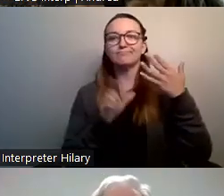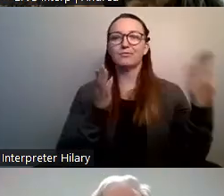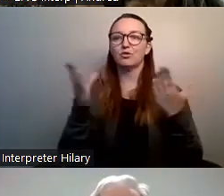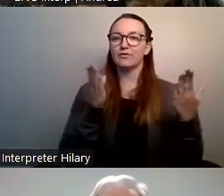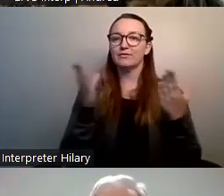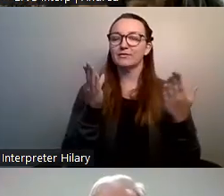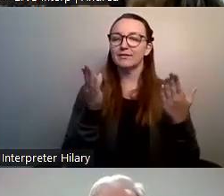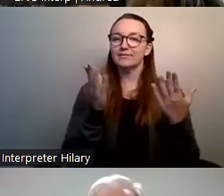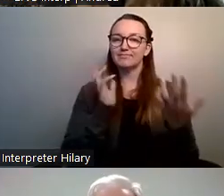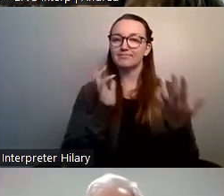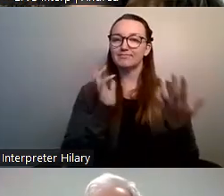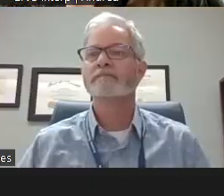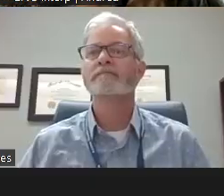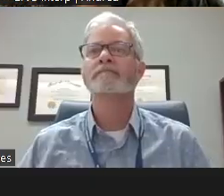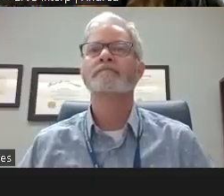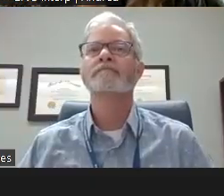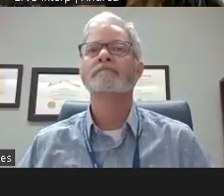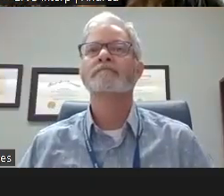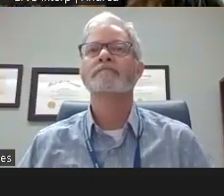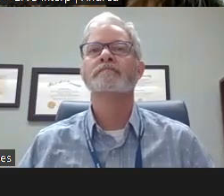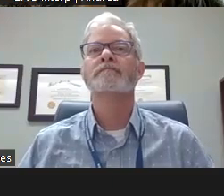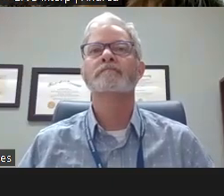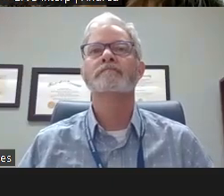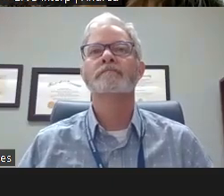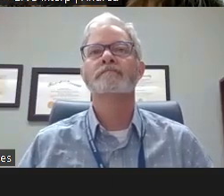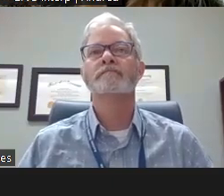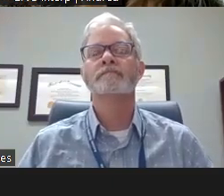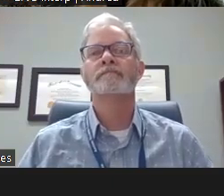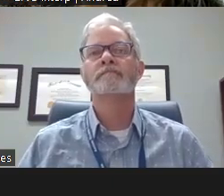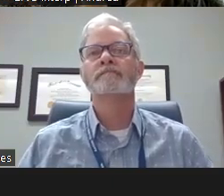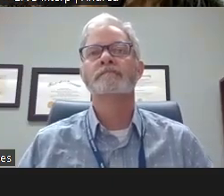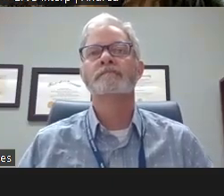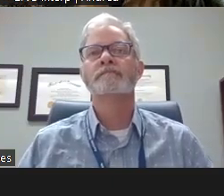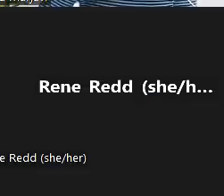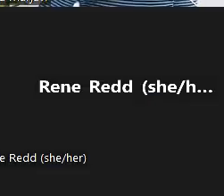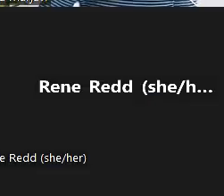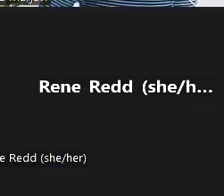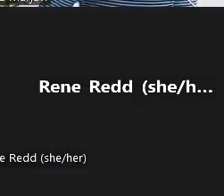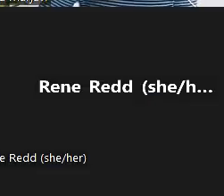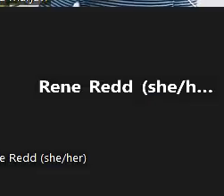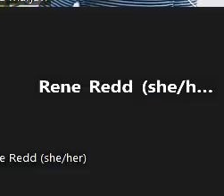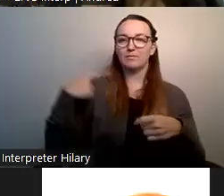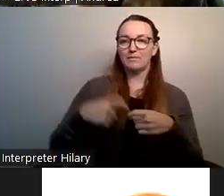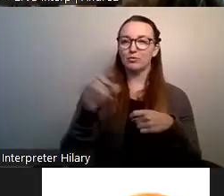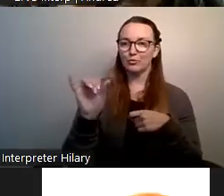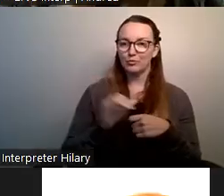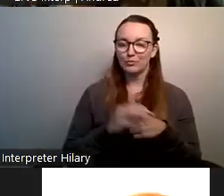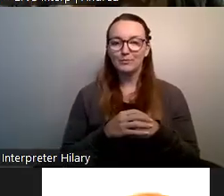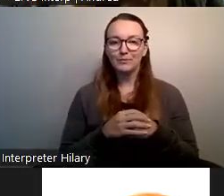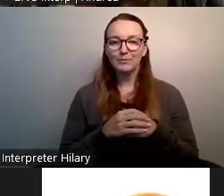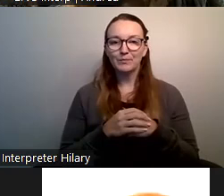you wish so. And I will also be providing these instructions in Spanish as well.